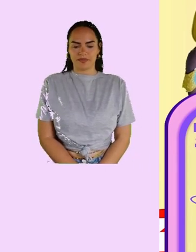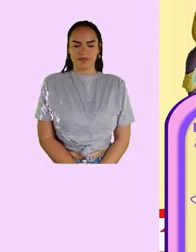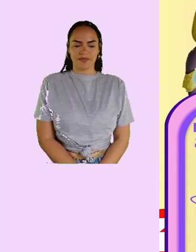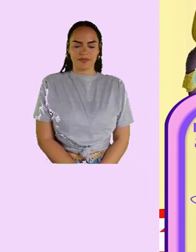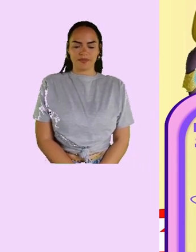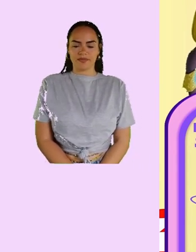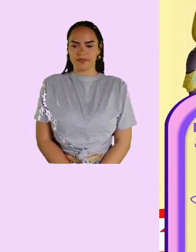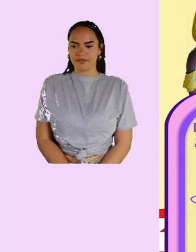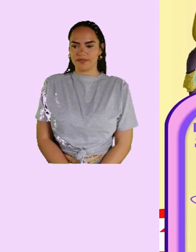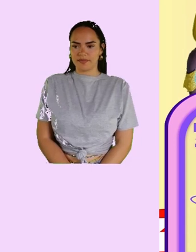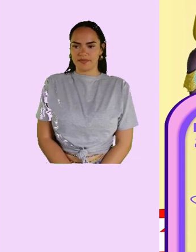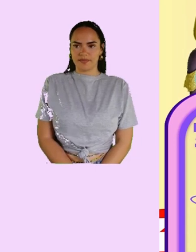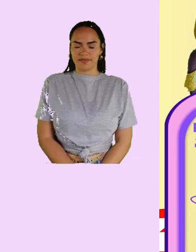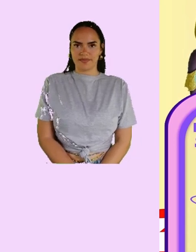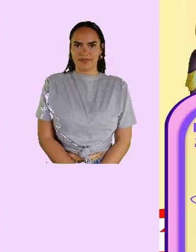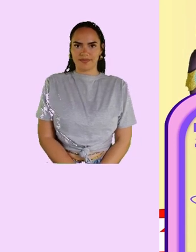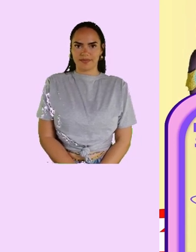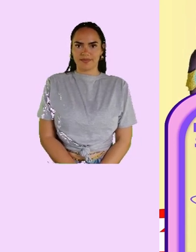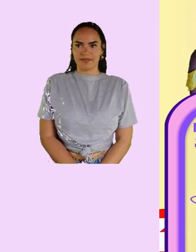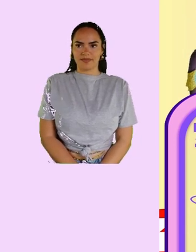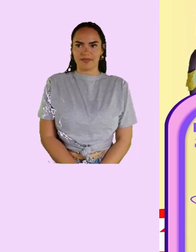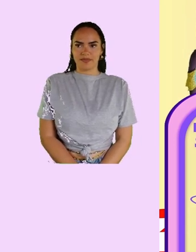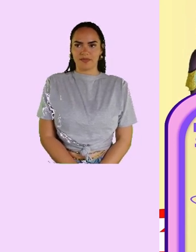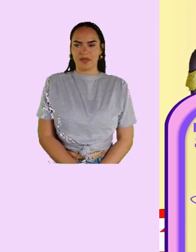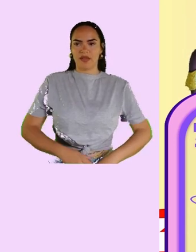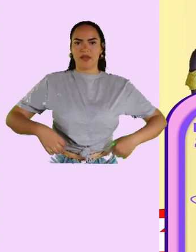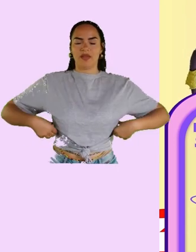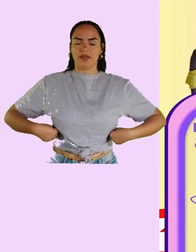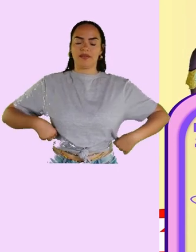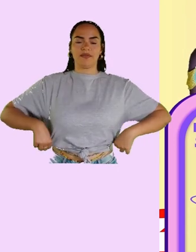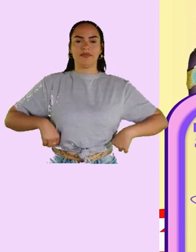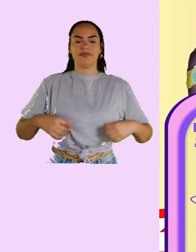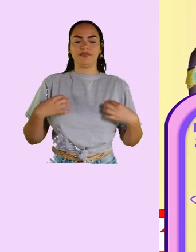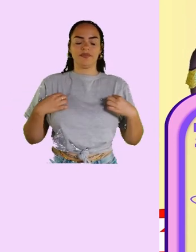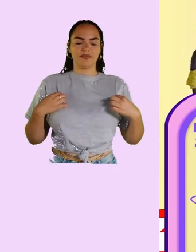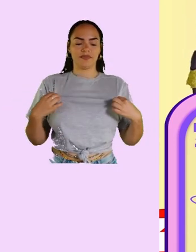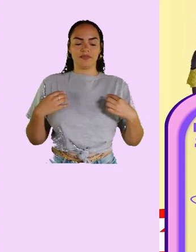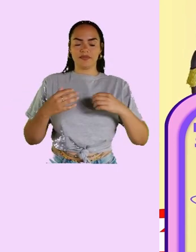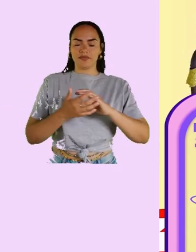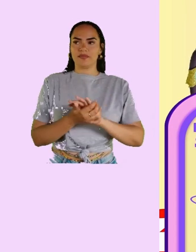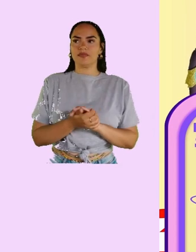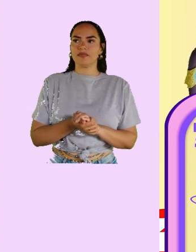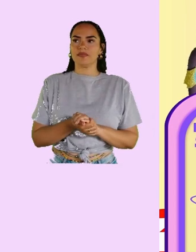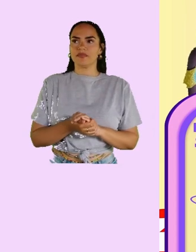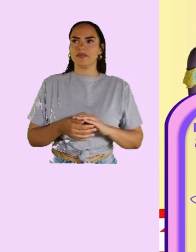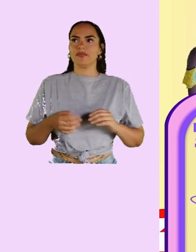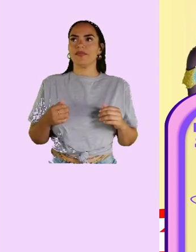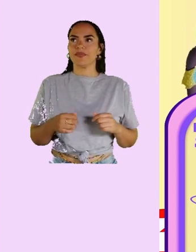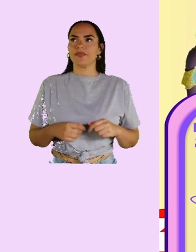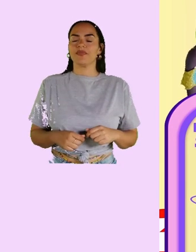with bonus points if you can remember extra details. Players, buzz in when you think you have the